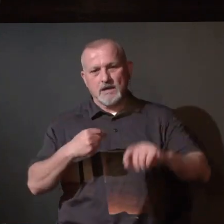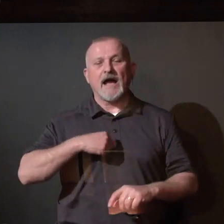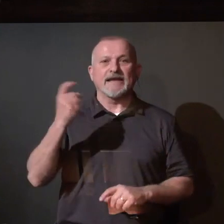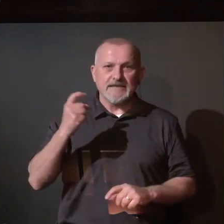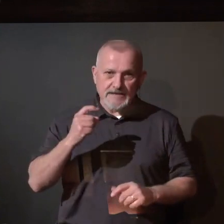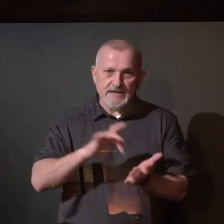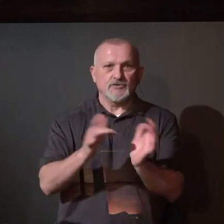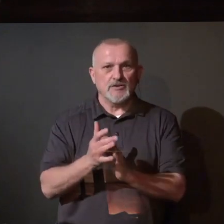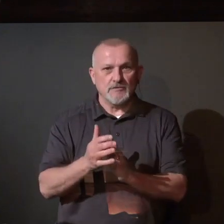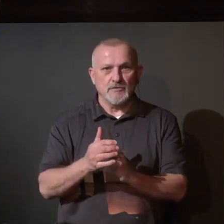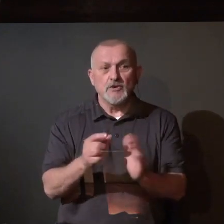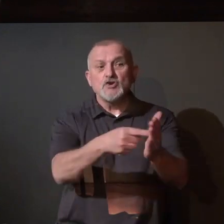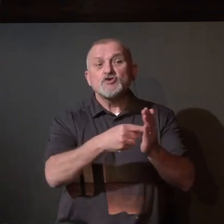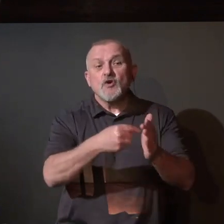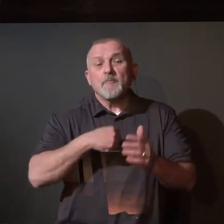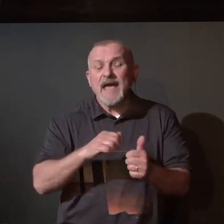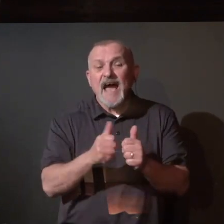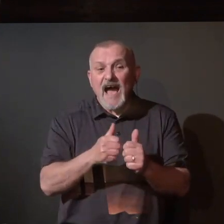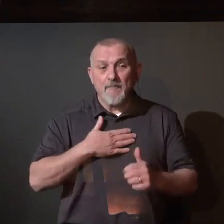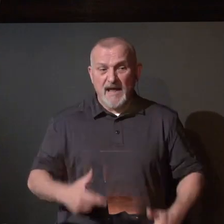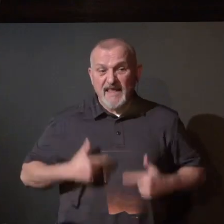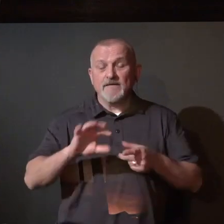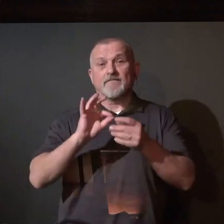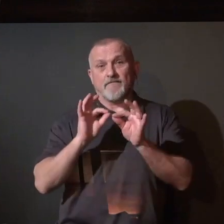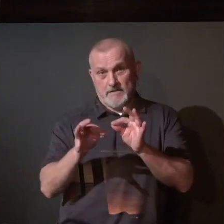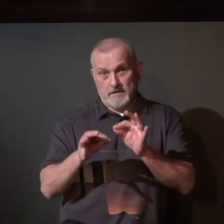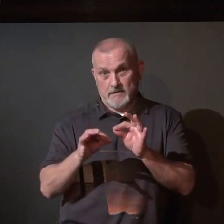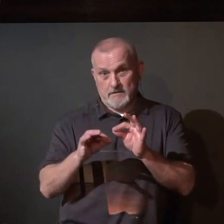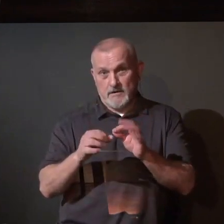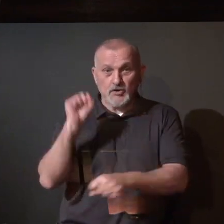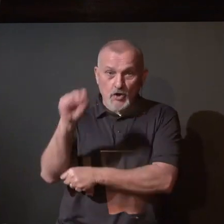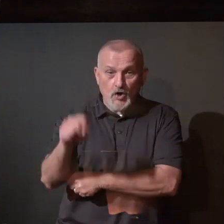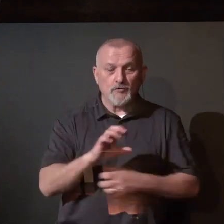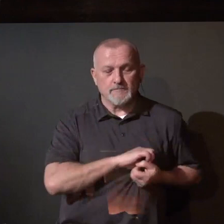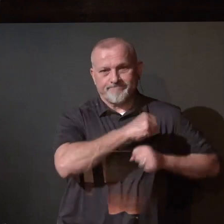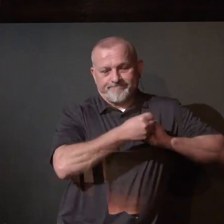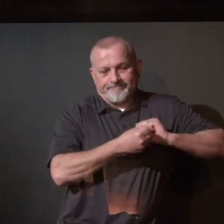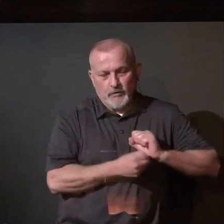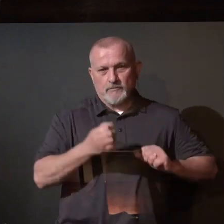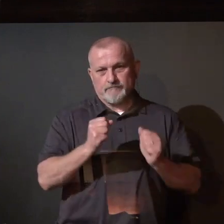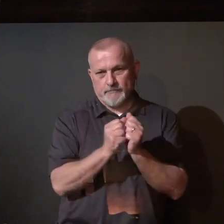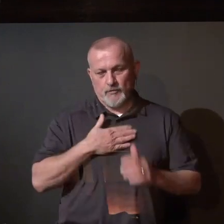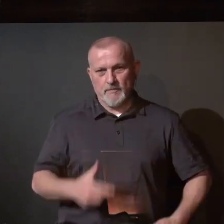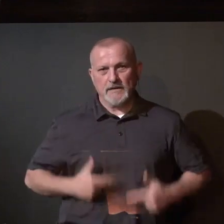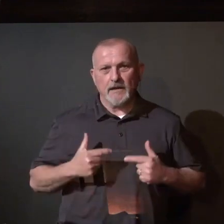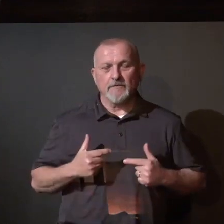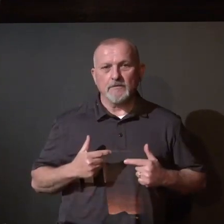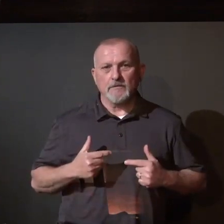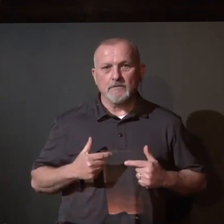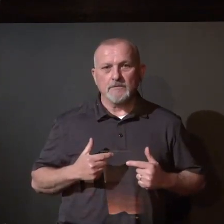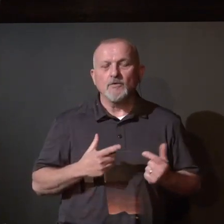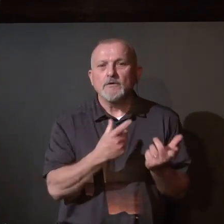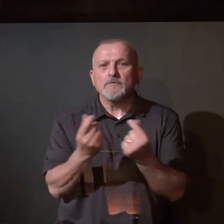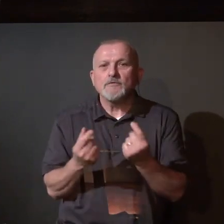you show me how to fix my life? Can you show me how to overcome this brokenness in my life? What do you do? What is